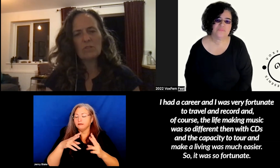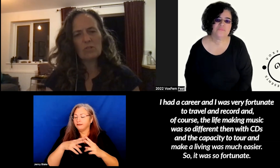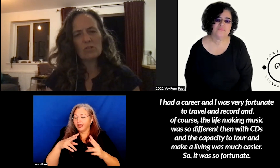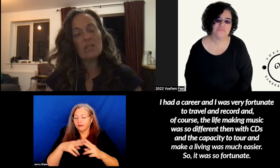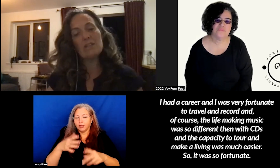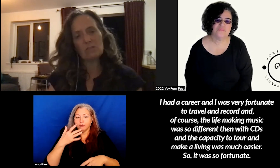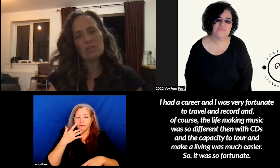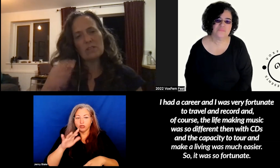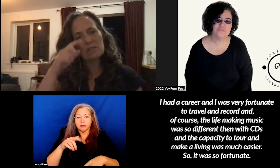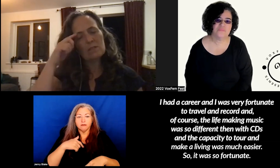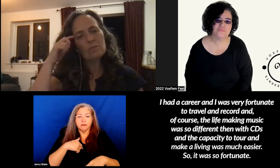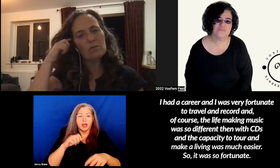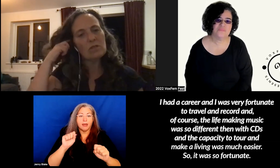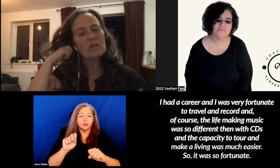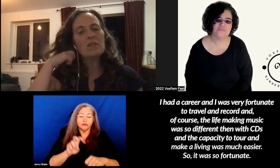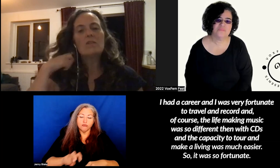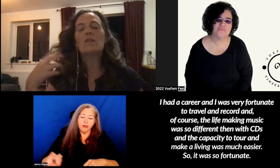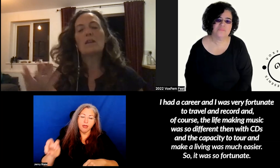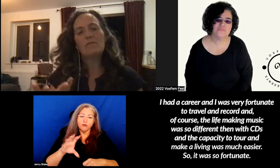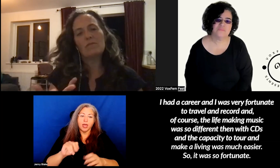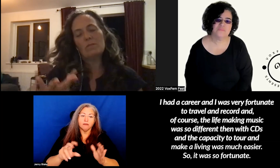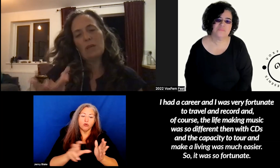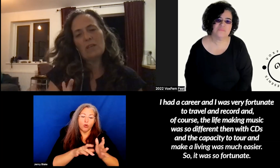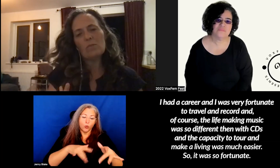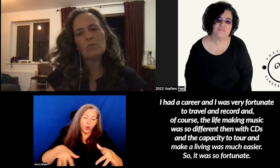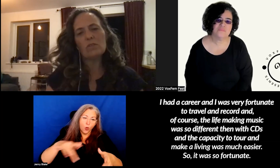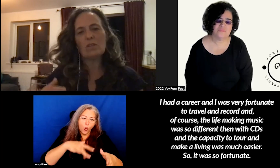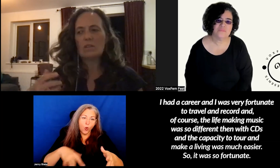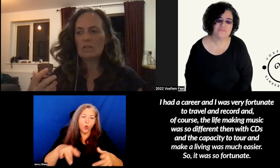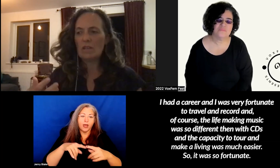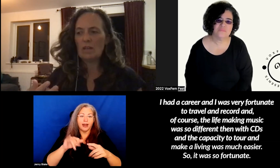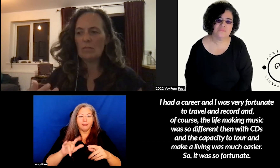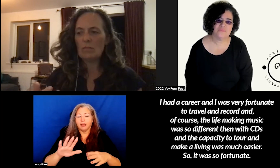and record. And of course, the music, the life making music,